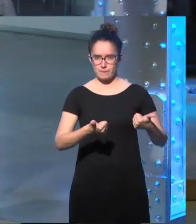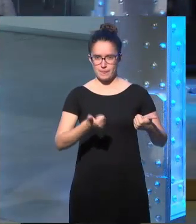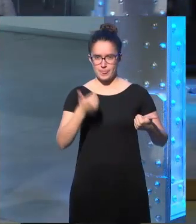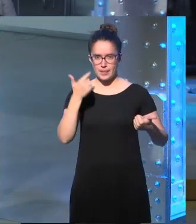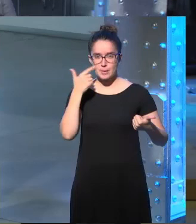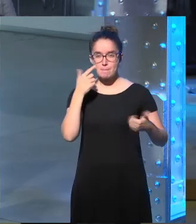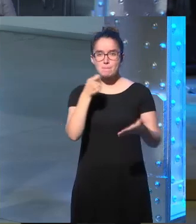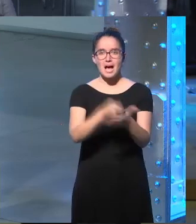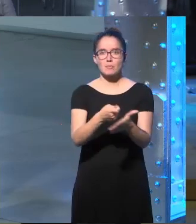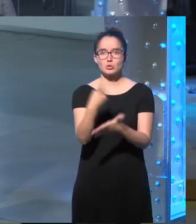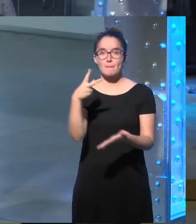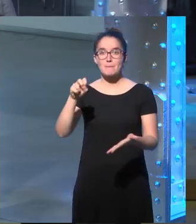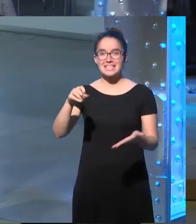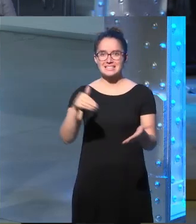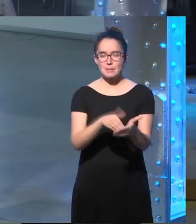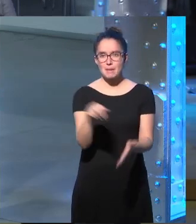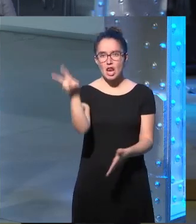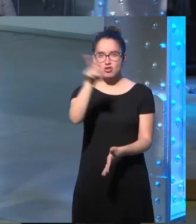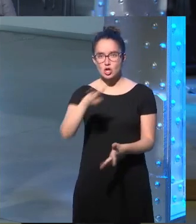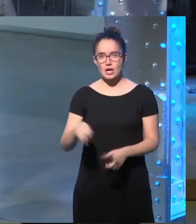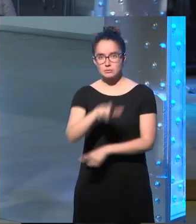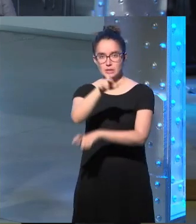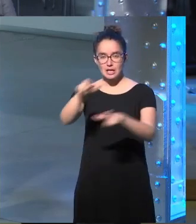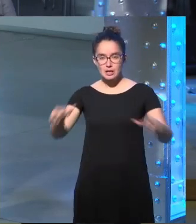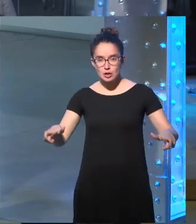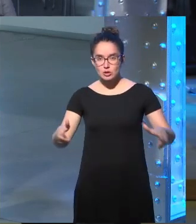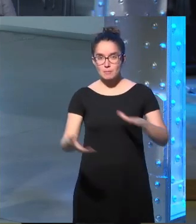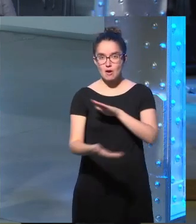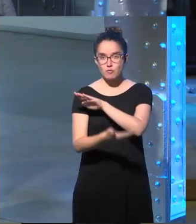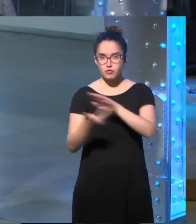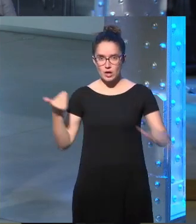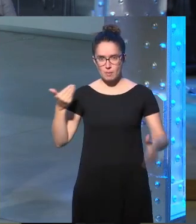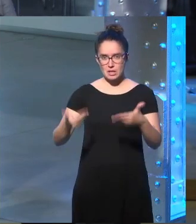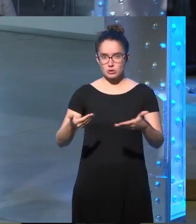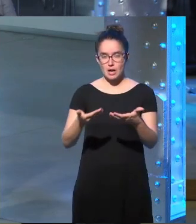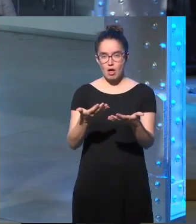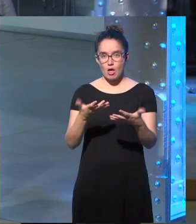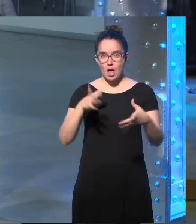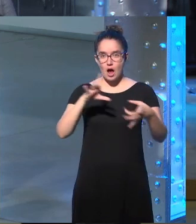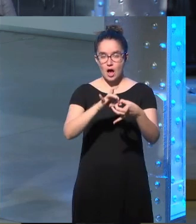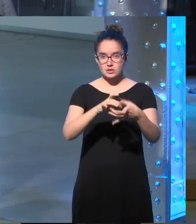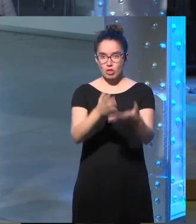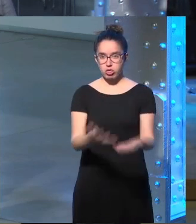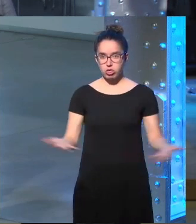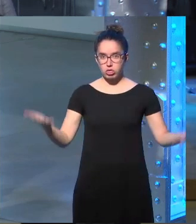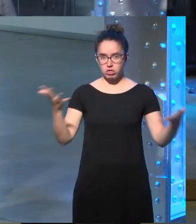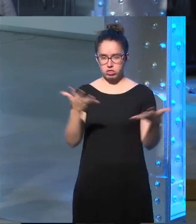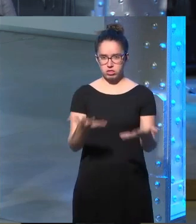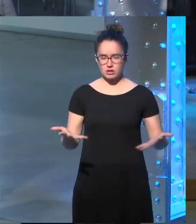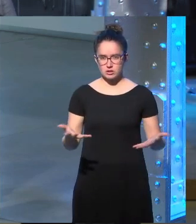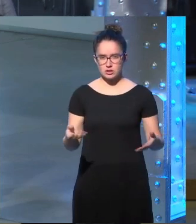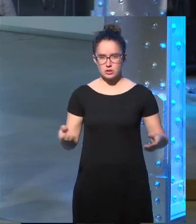a contest, and we will pay $20,000 for the person that can take out more weight from